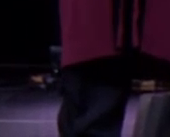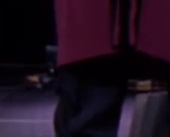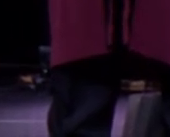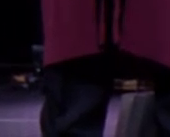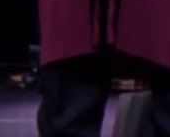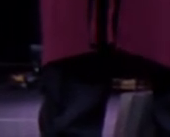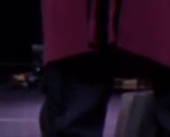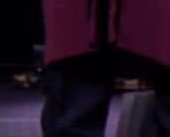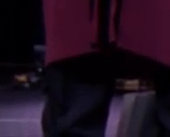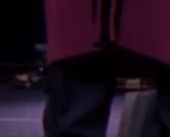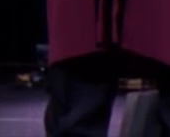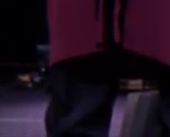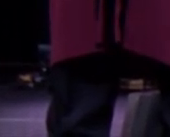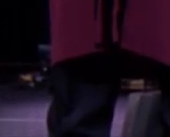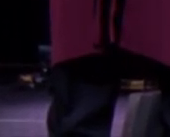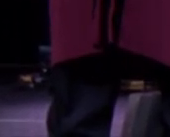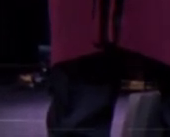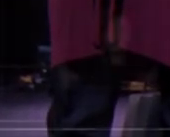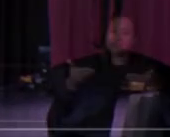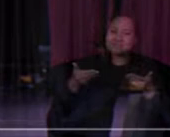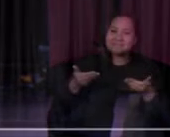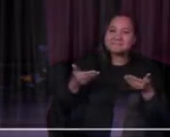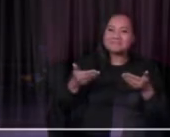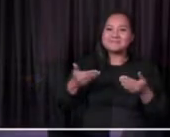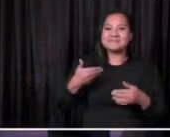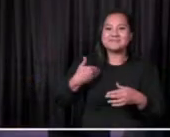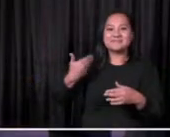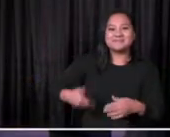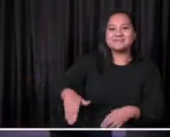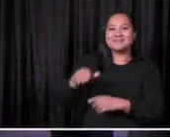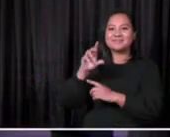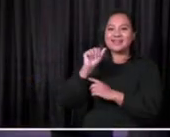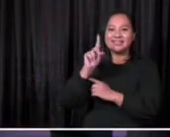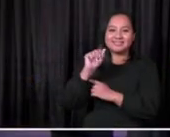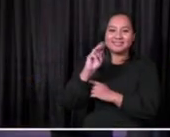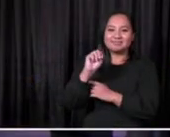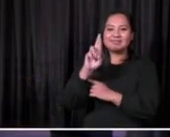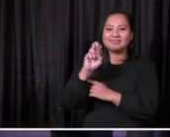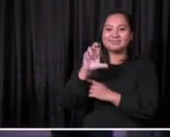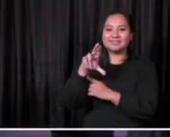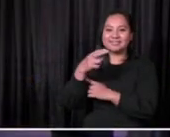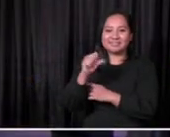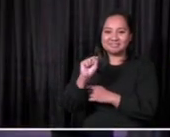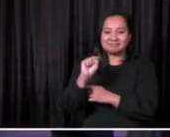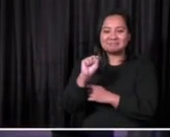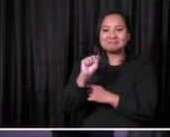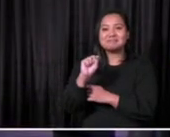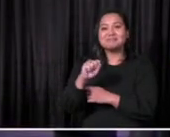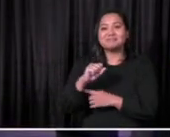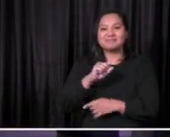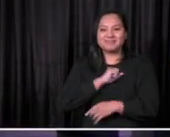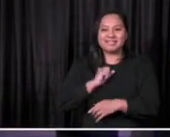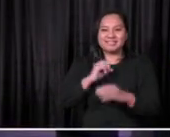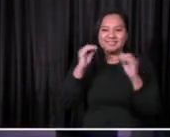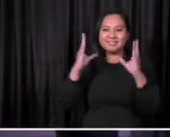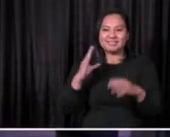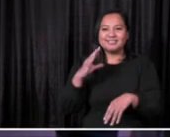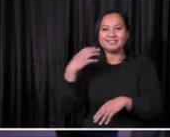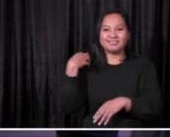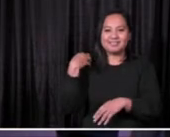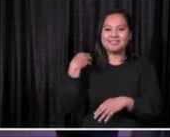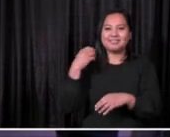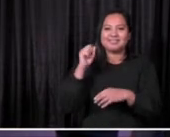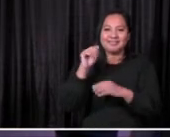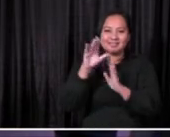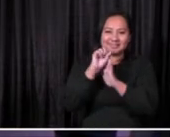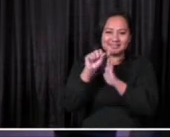Good afternoon and welcome. I'm Adam Rex, the Faculty Senate Chair for Sacramento State and the Chief Marshal for today's